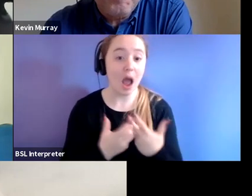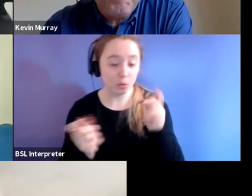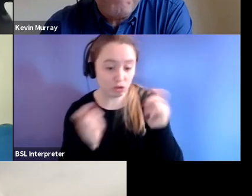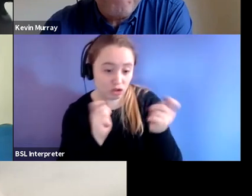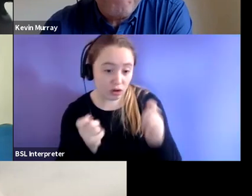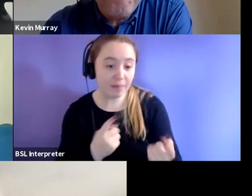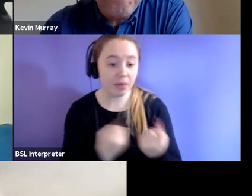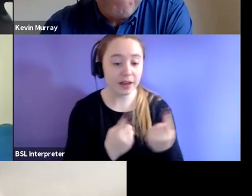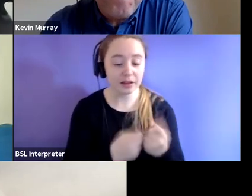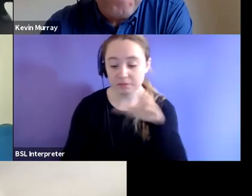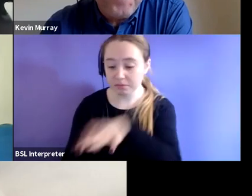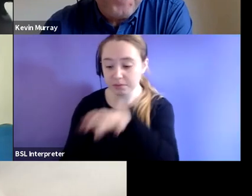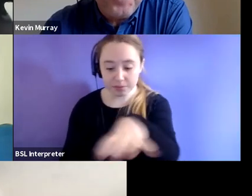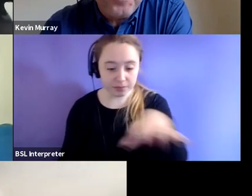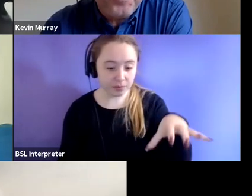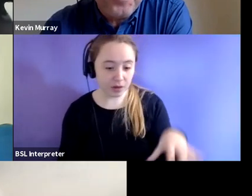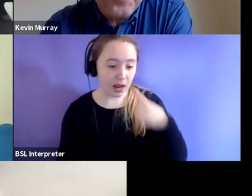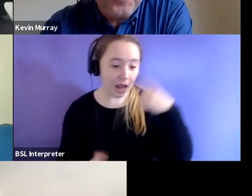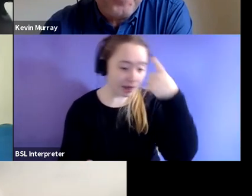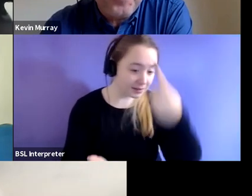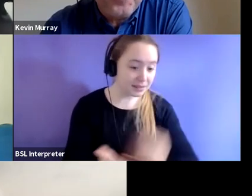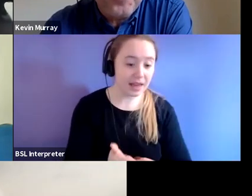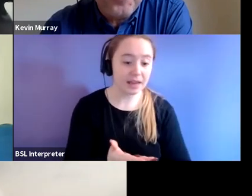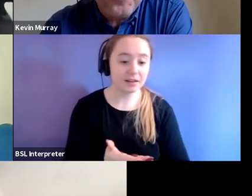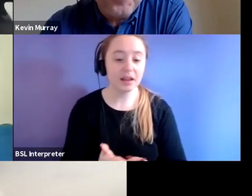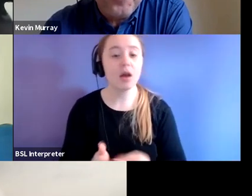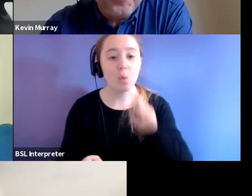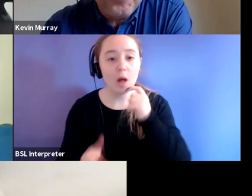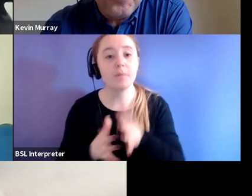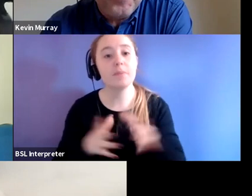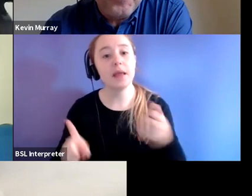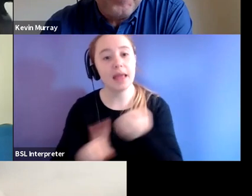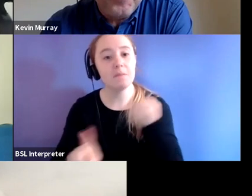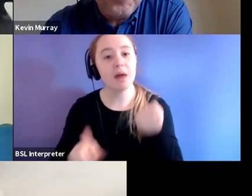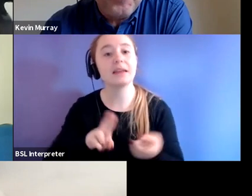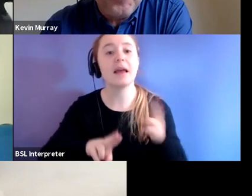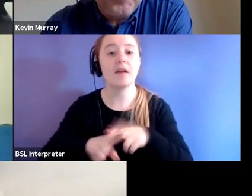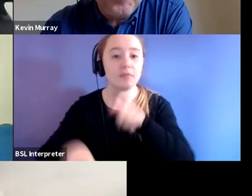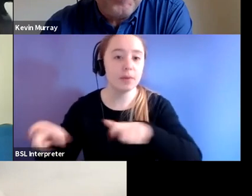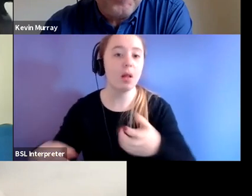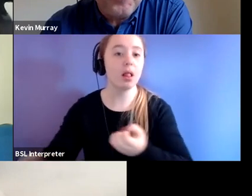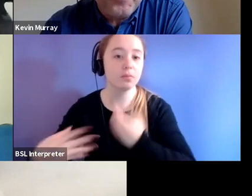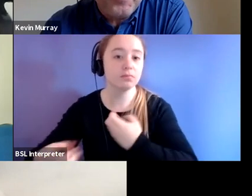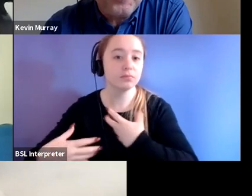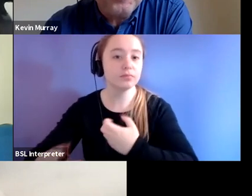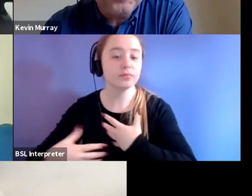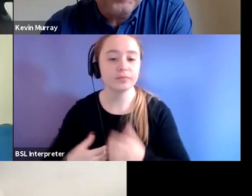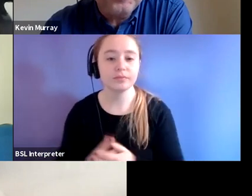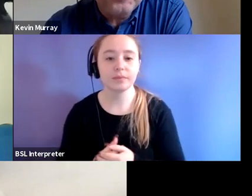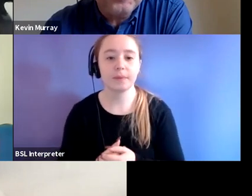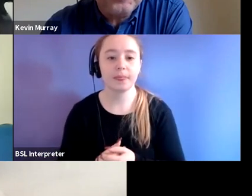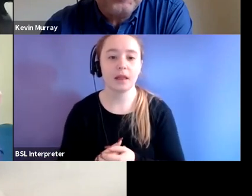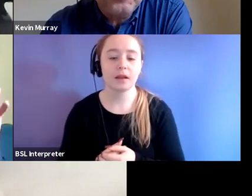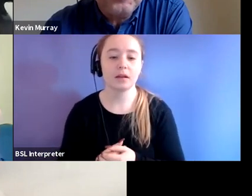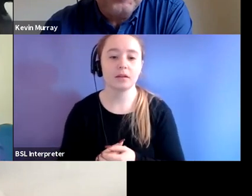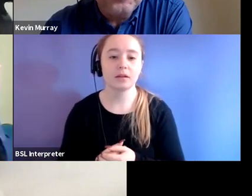these places, which are much more meaningful and much more impactful, and will have an impact on improving people's lives. If you